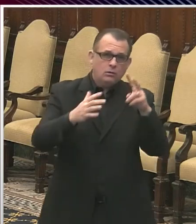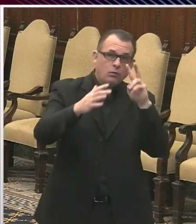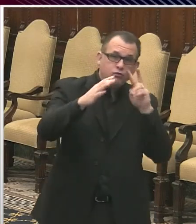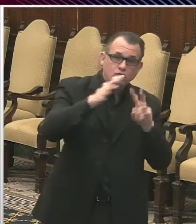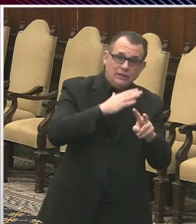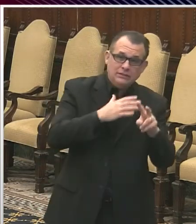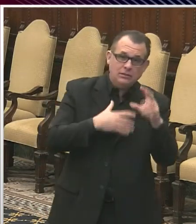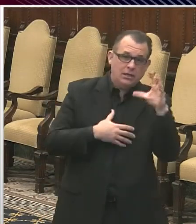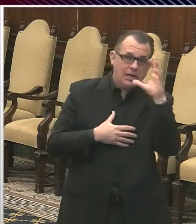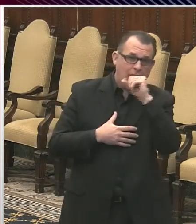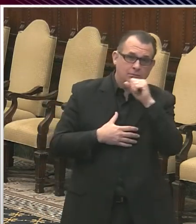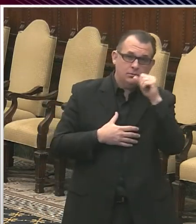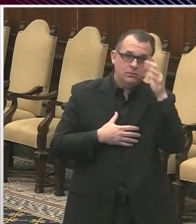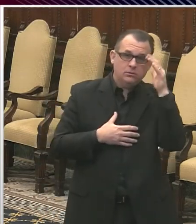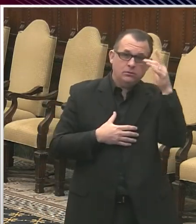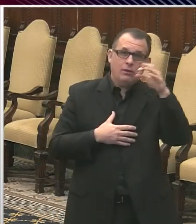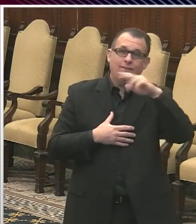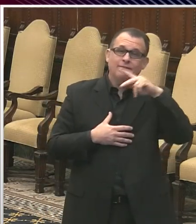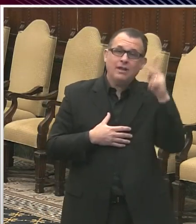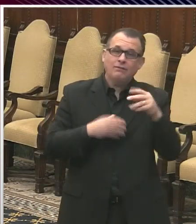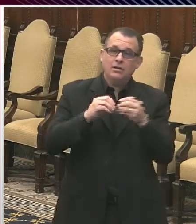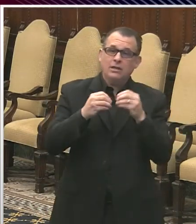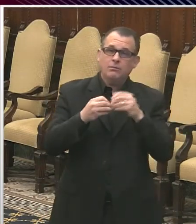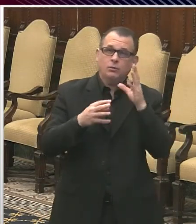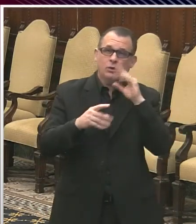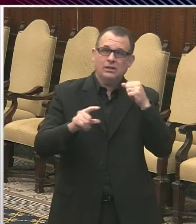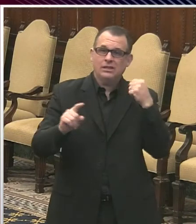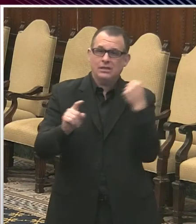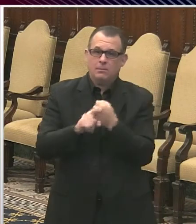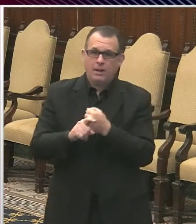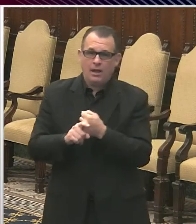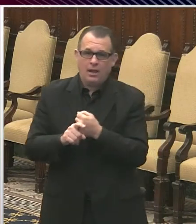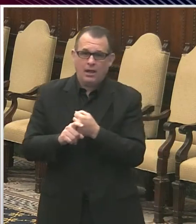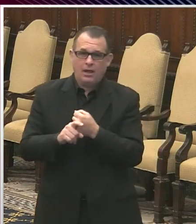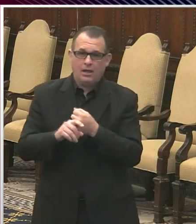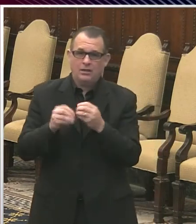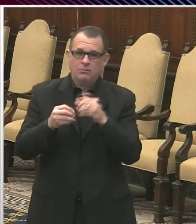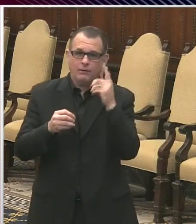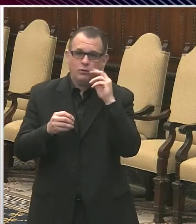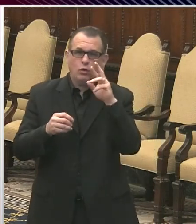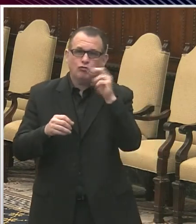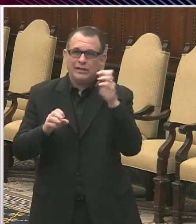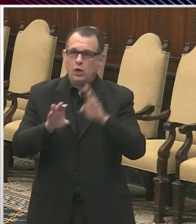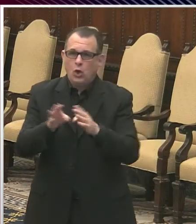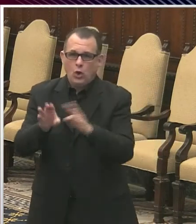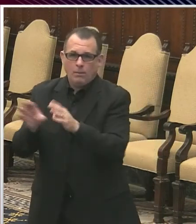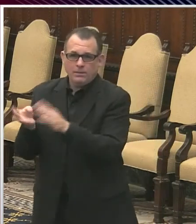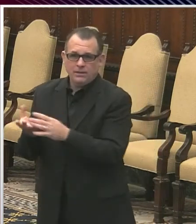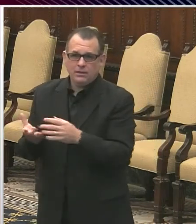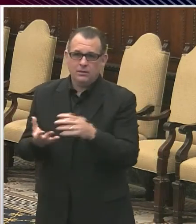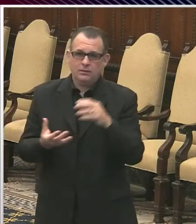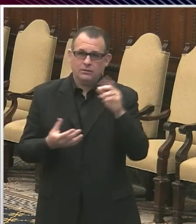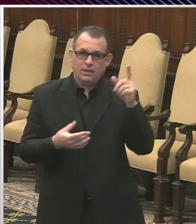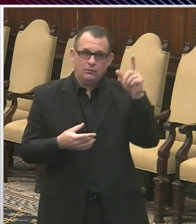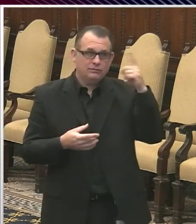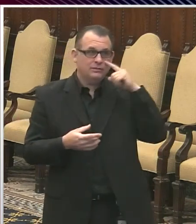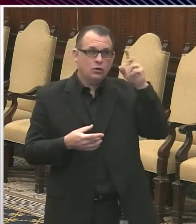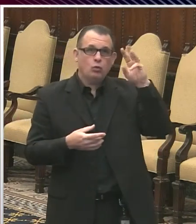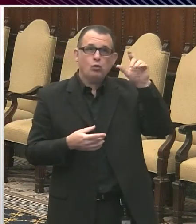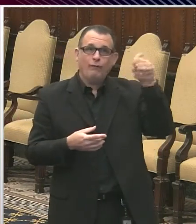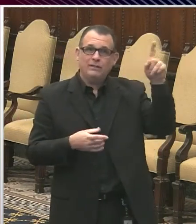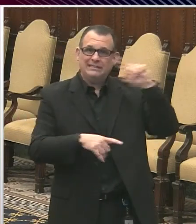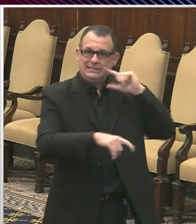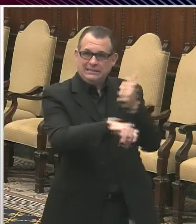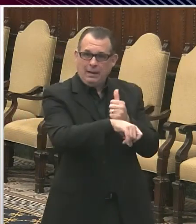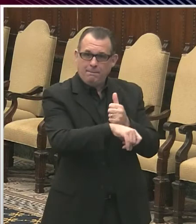when Philadelphia's numbers will reach the threshold for reopening that Governor Wolf has put in place? we don't have a model for that. I mean, anybody